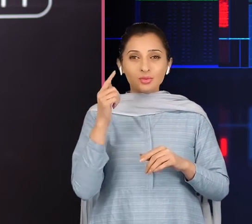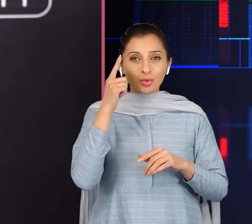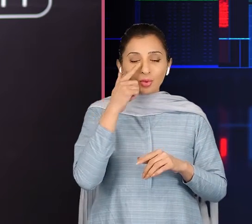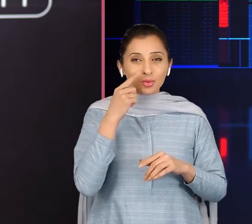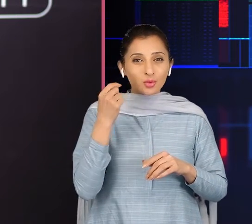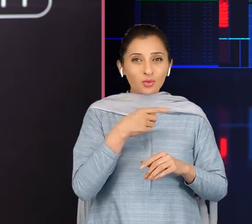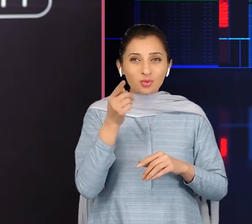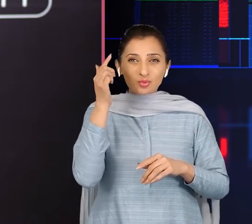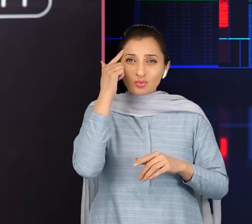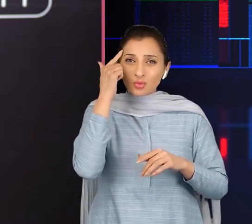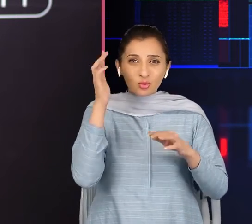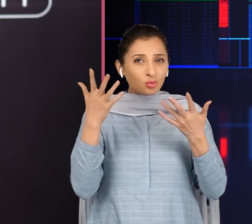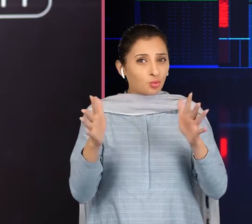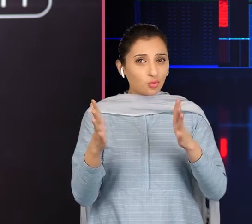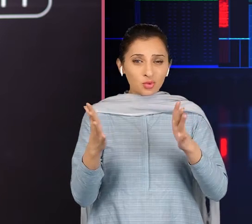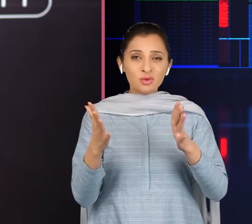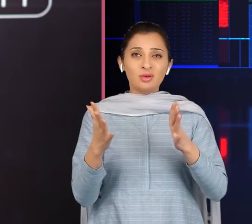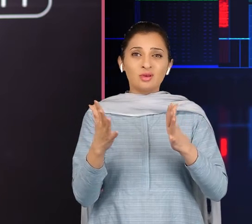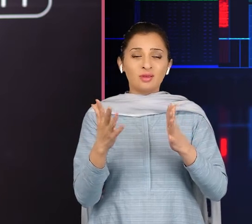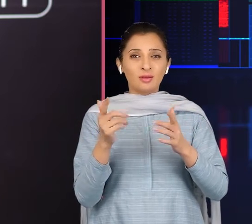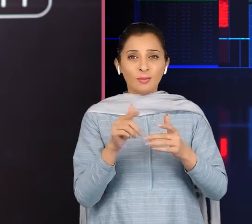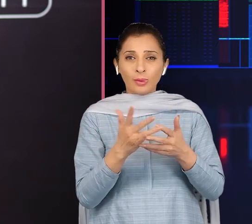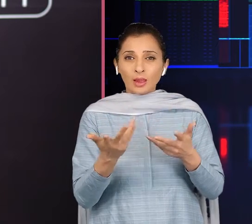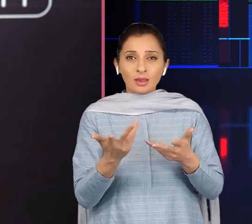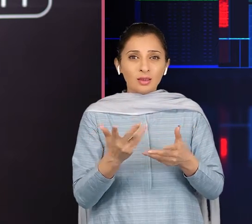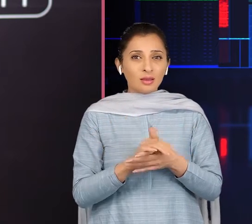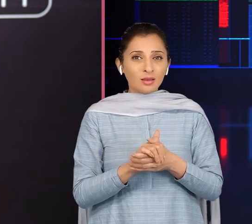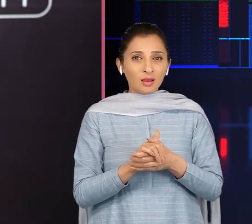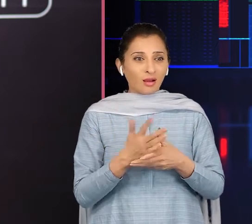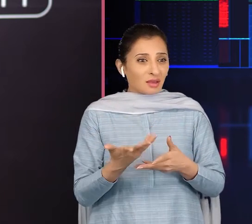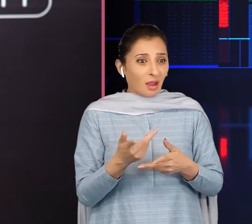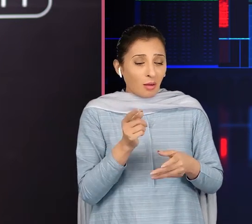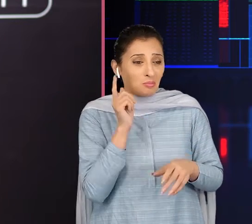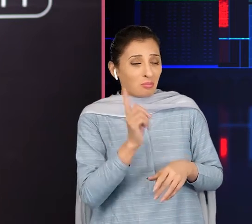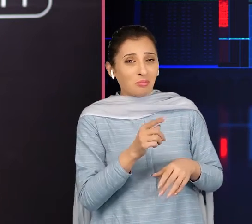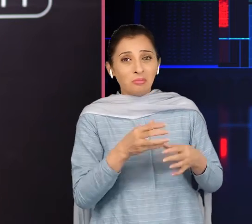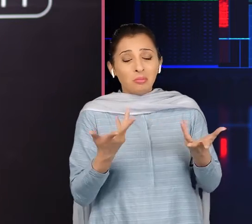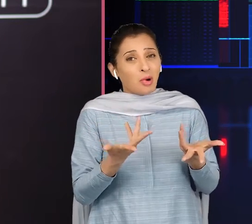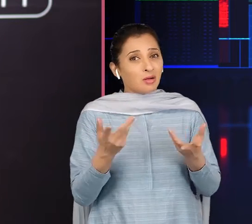sense. You'd wonder that who is able to do such a thing, right?